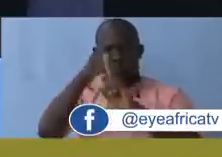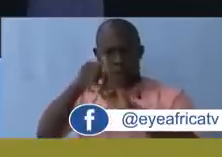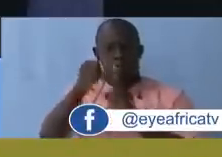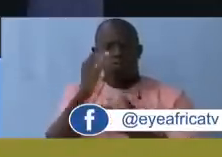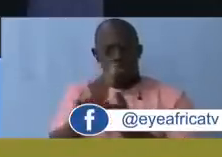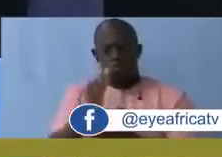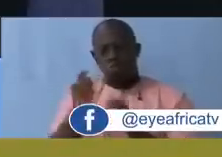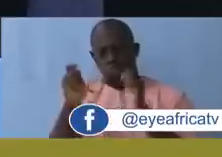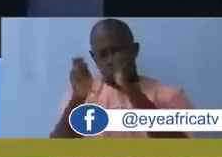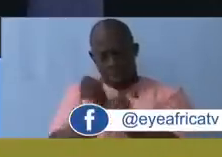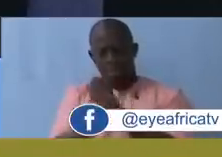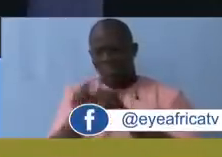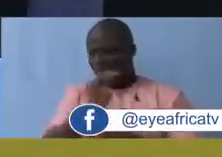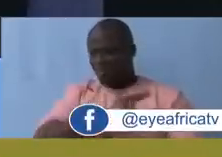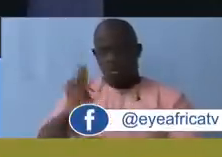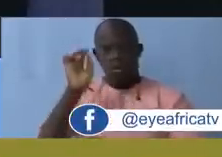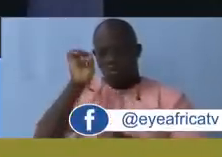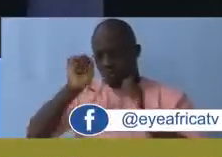change it.